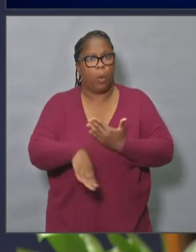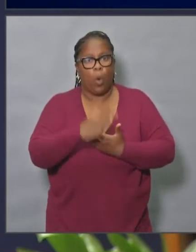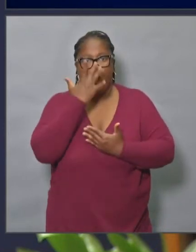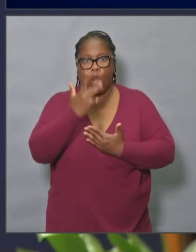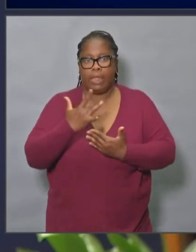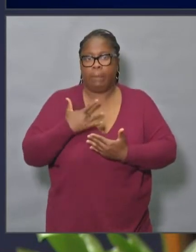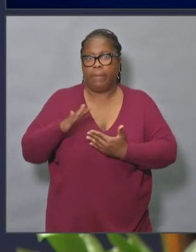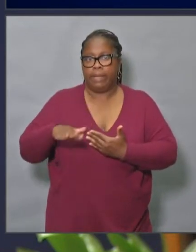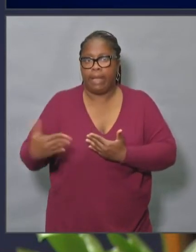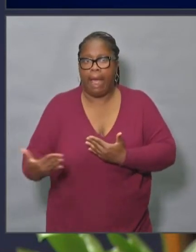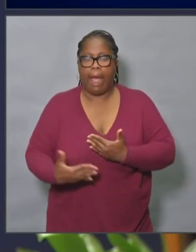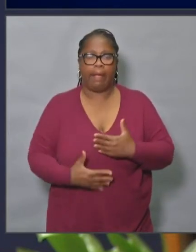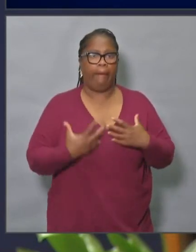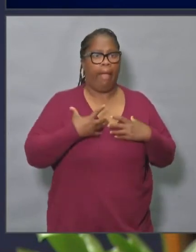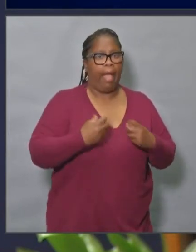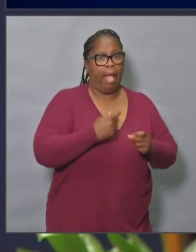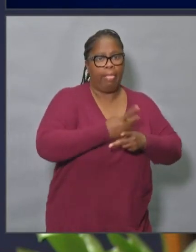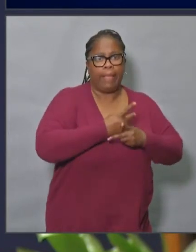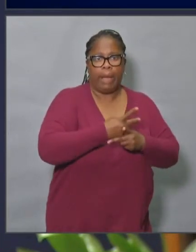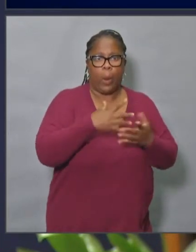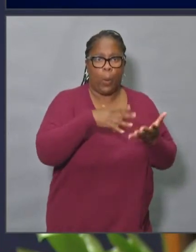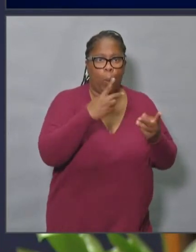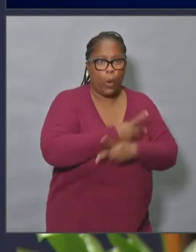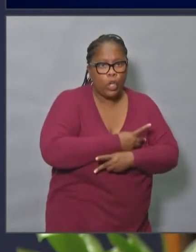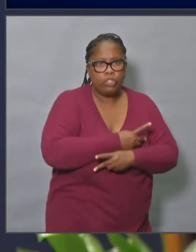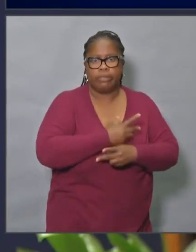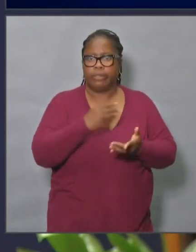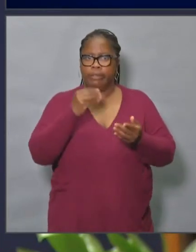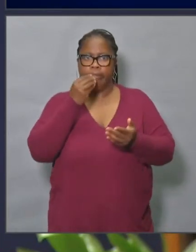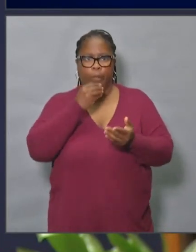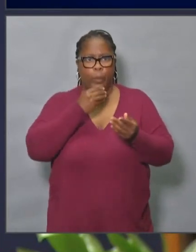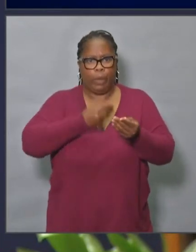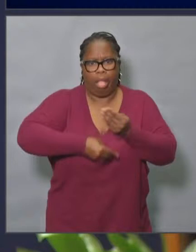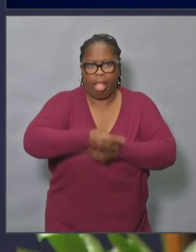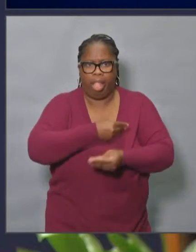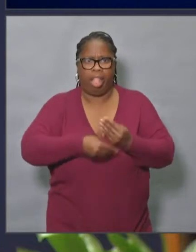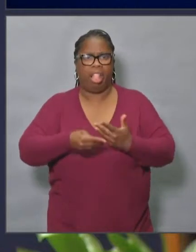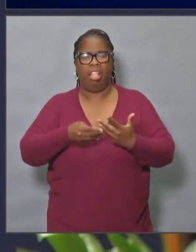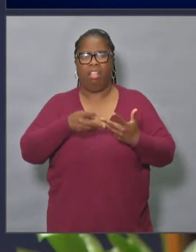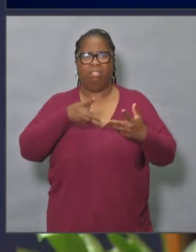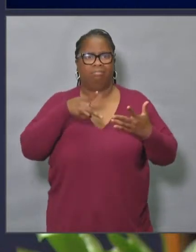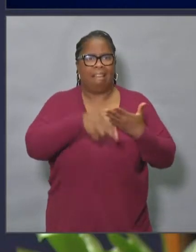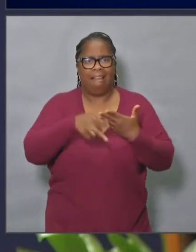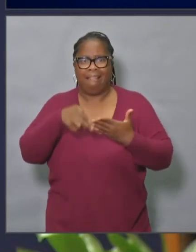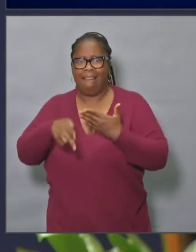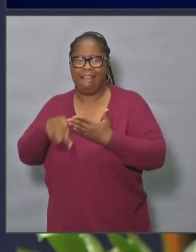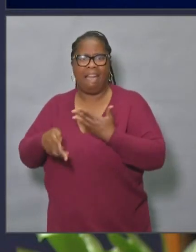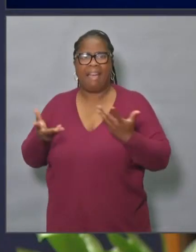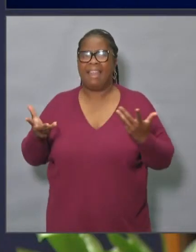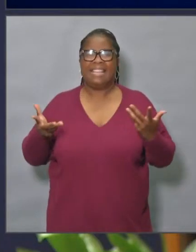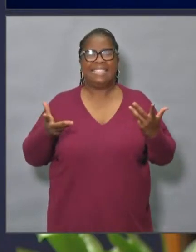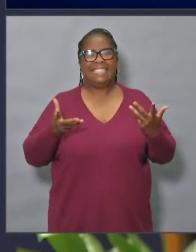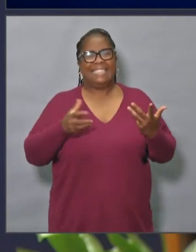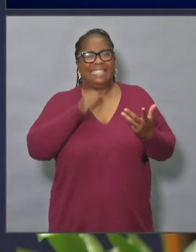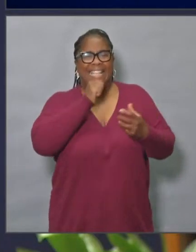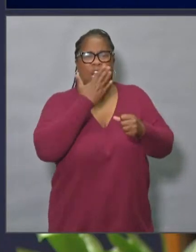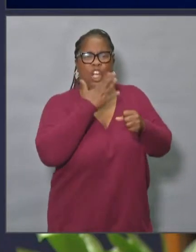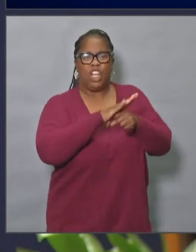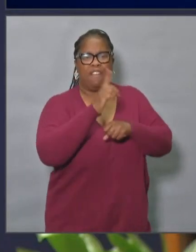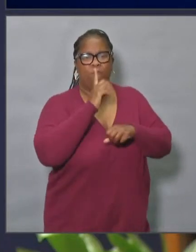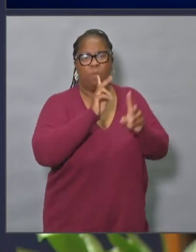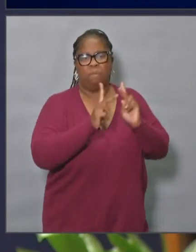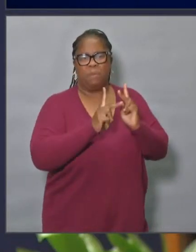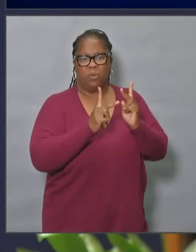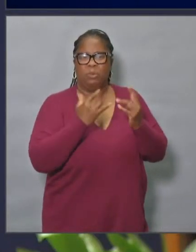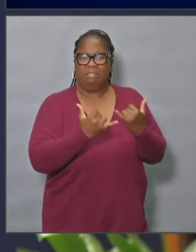both directly through the impact on the individual, as well as a consequence of the cuts to safety net services that might be required as